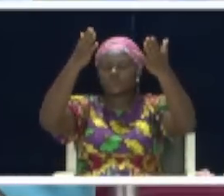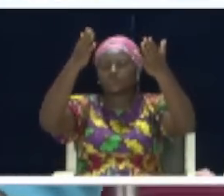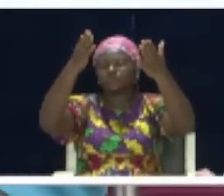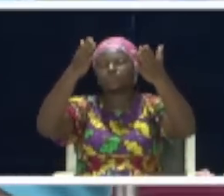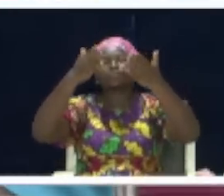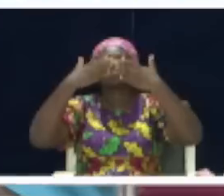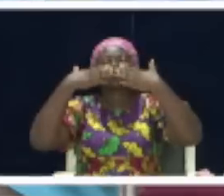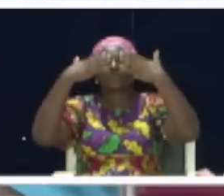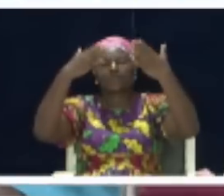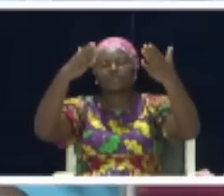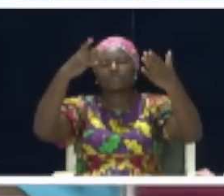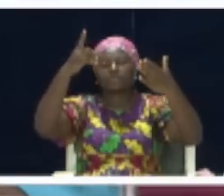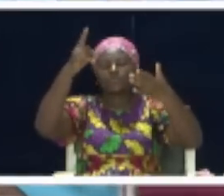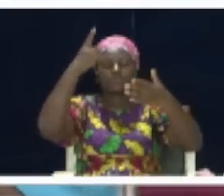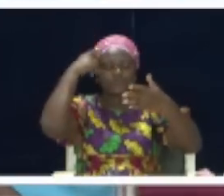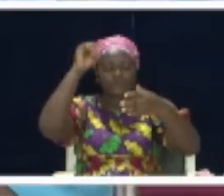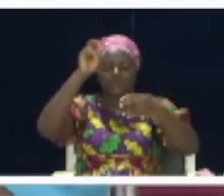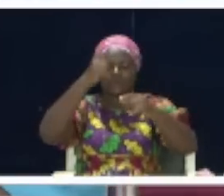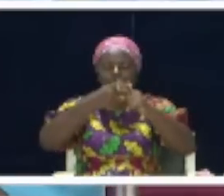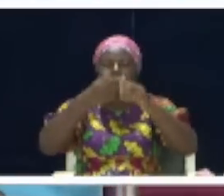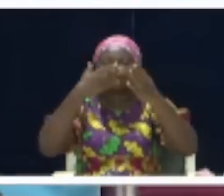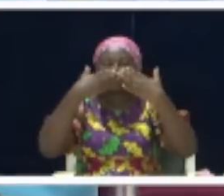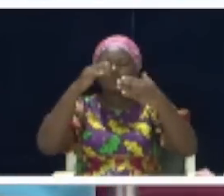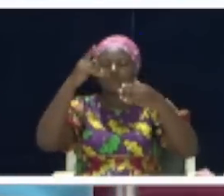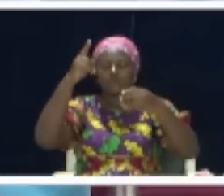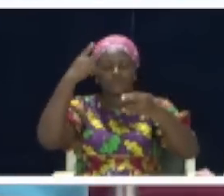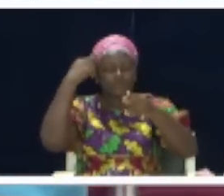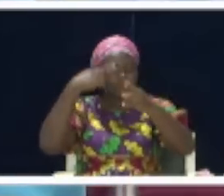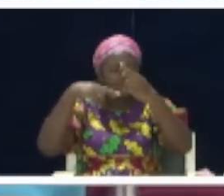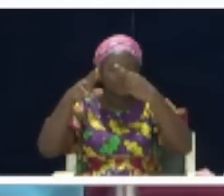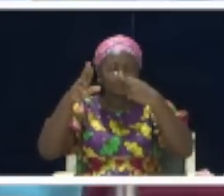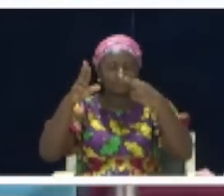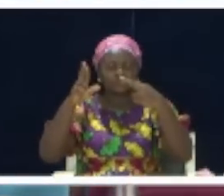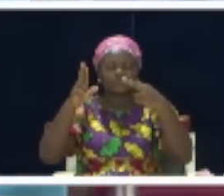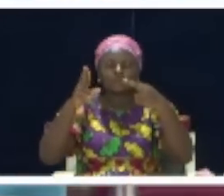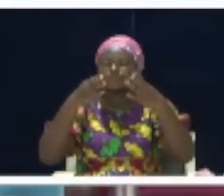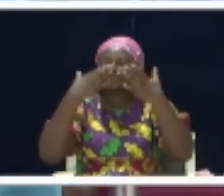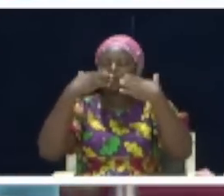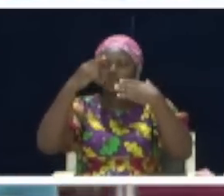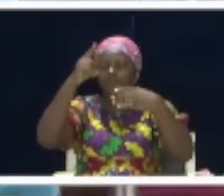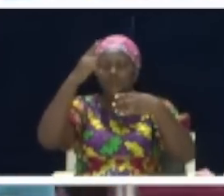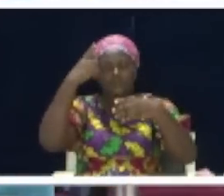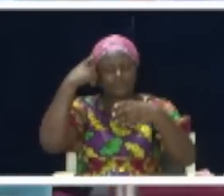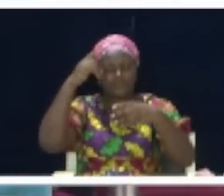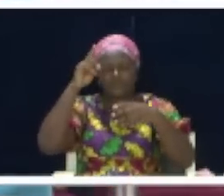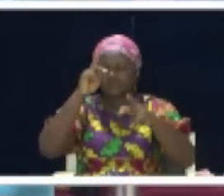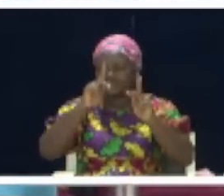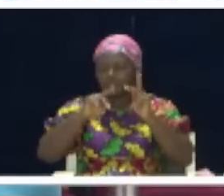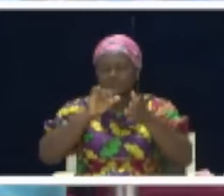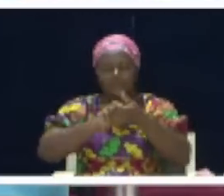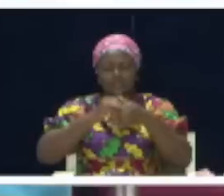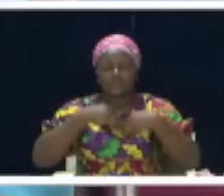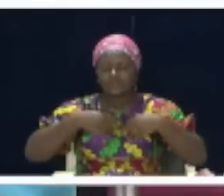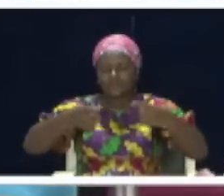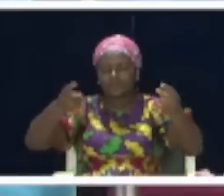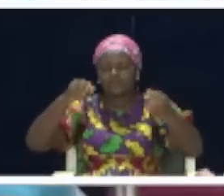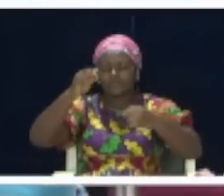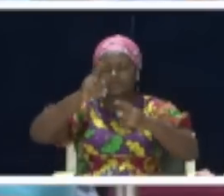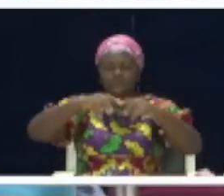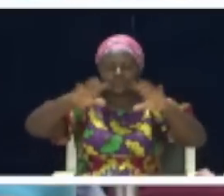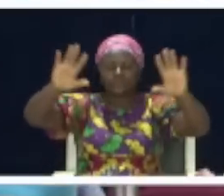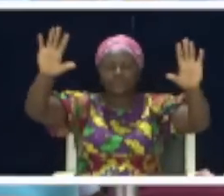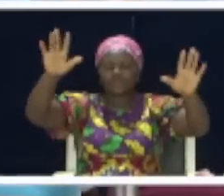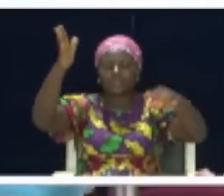Thank you for your word. Thank you for revelations. And thank you for these people who have come forward to surrender their life to you.